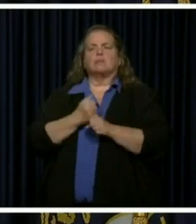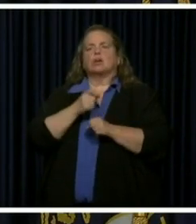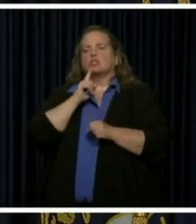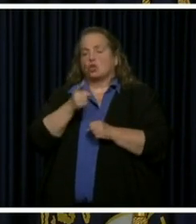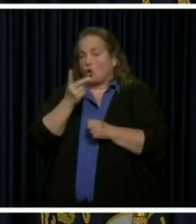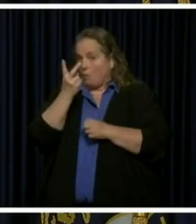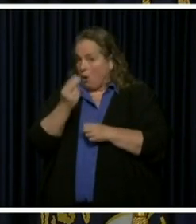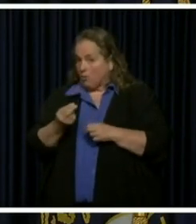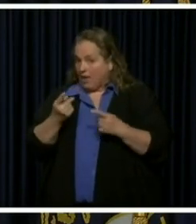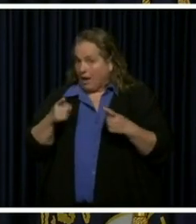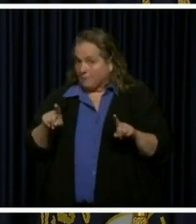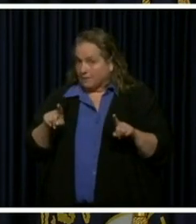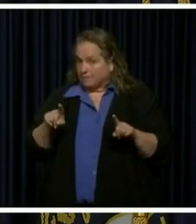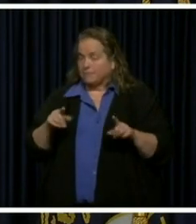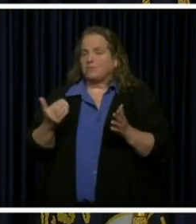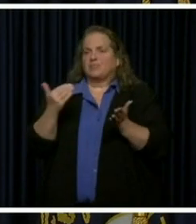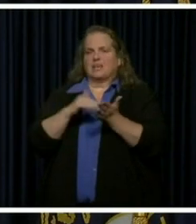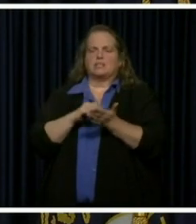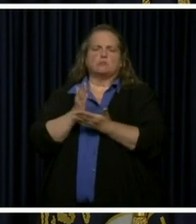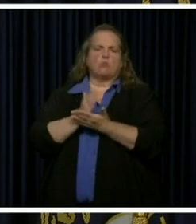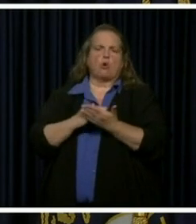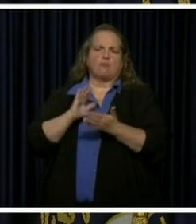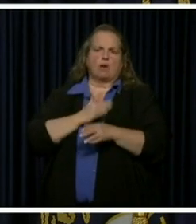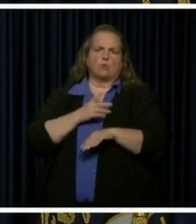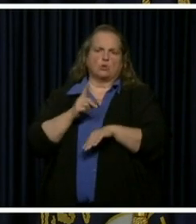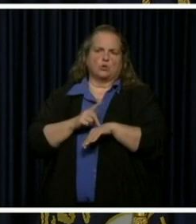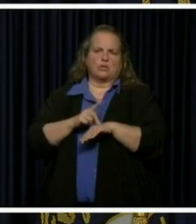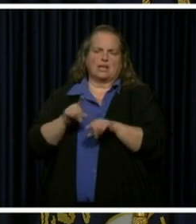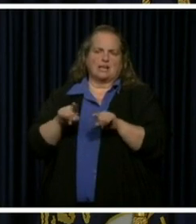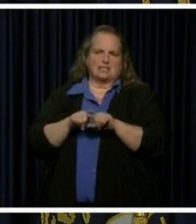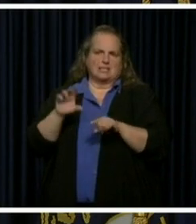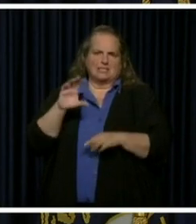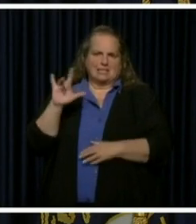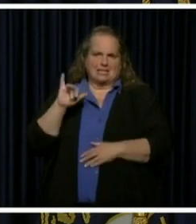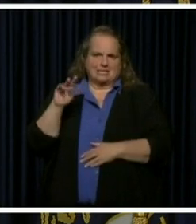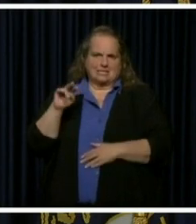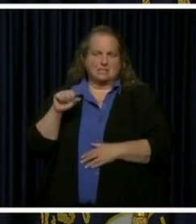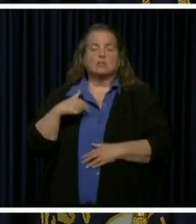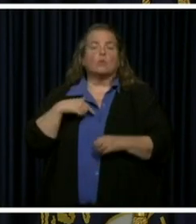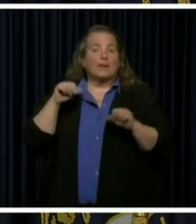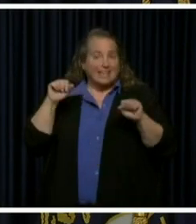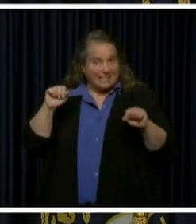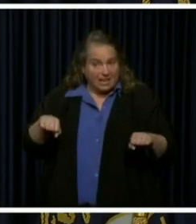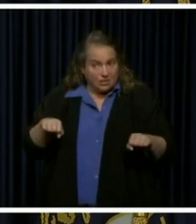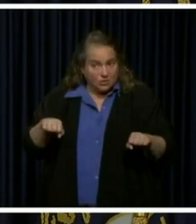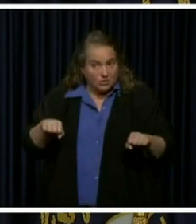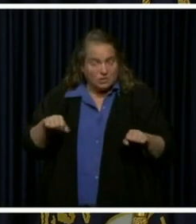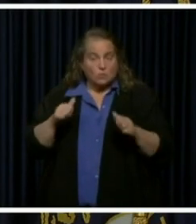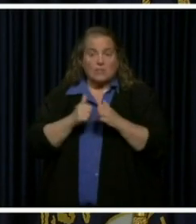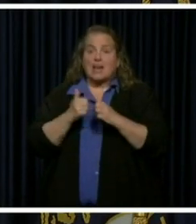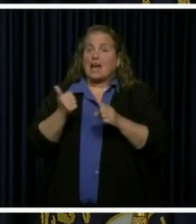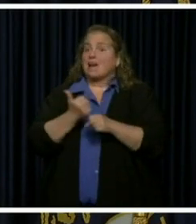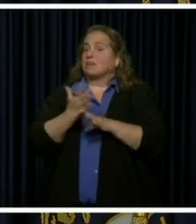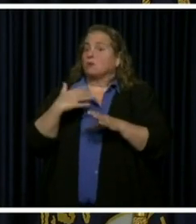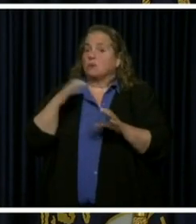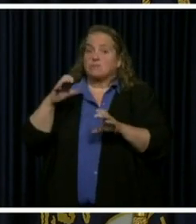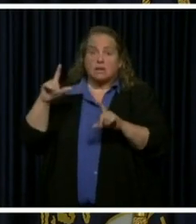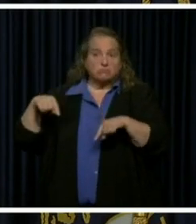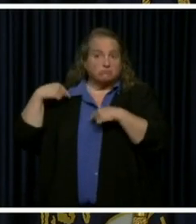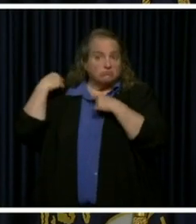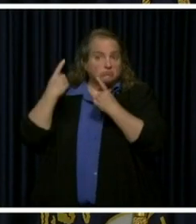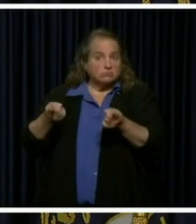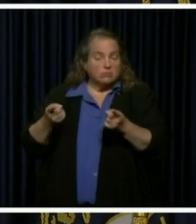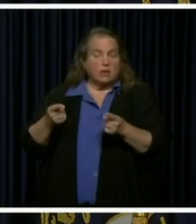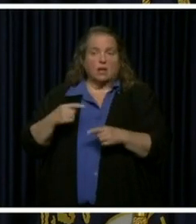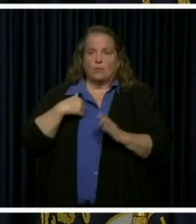happen. Again, it's part of our duties as citizens, but I believe we can do this with everything we've done thus far, with